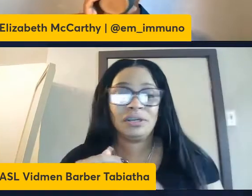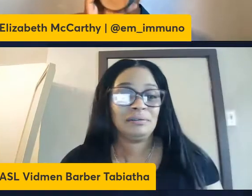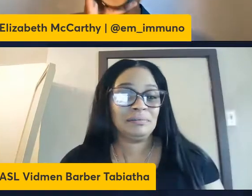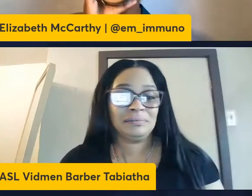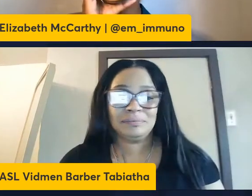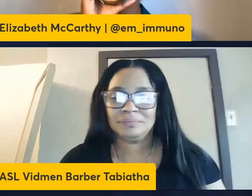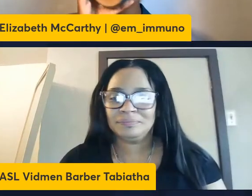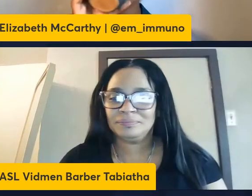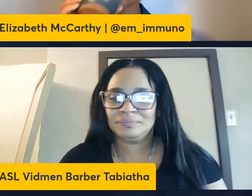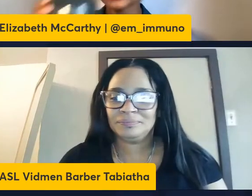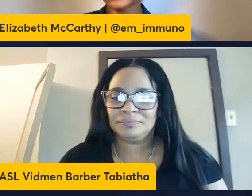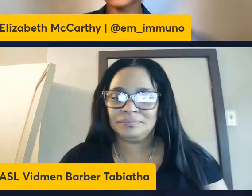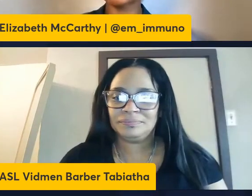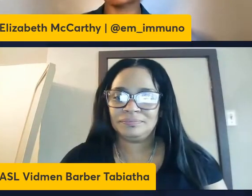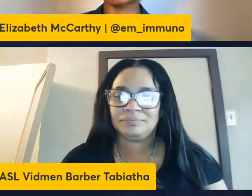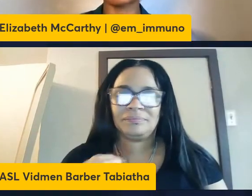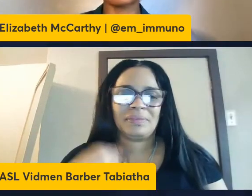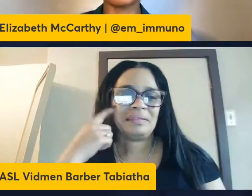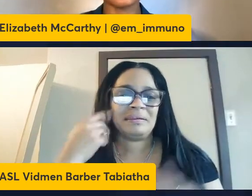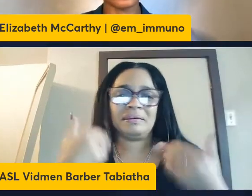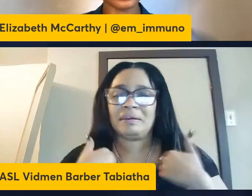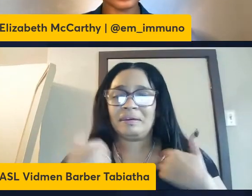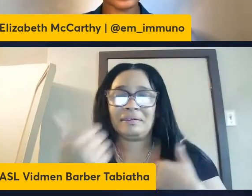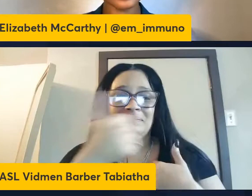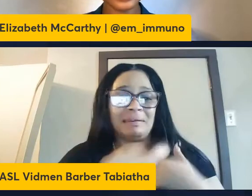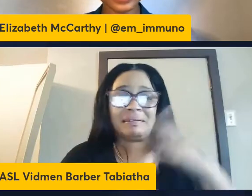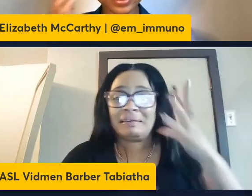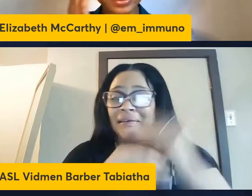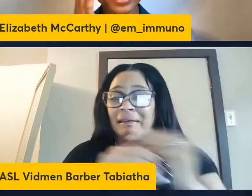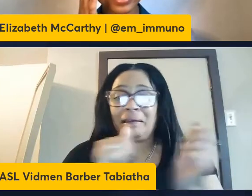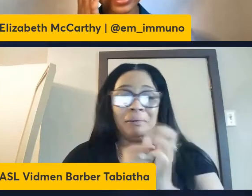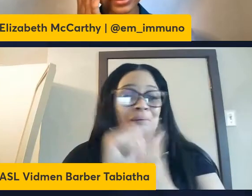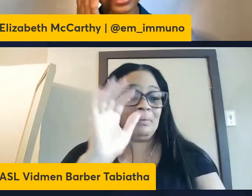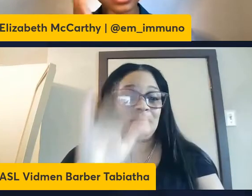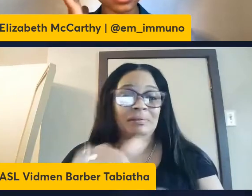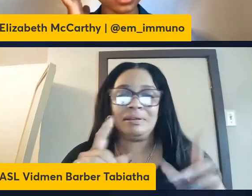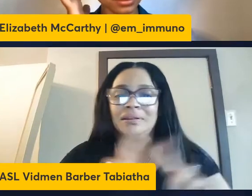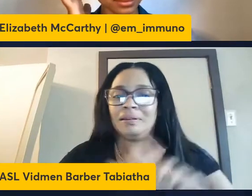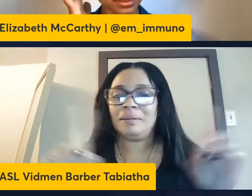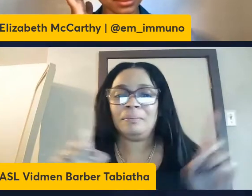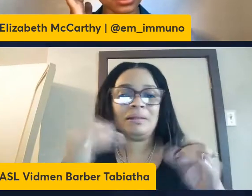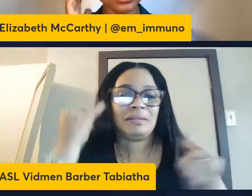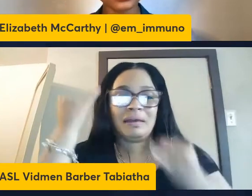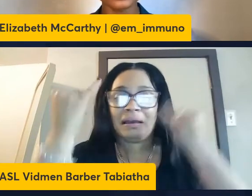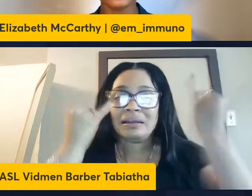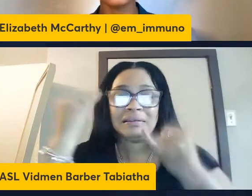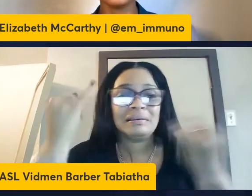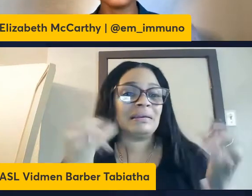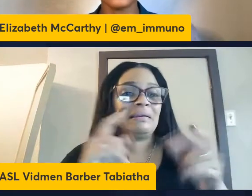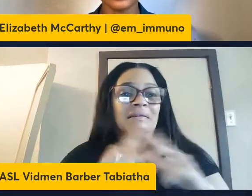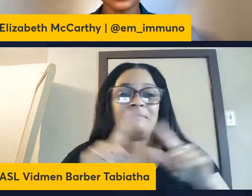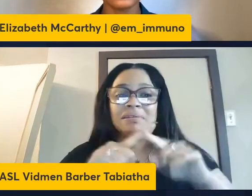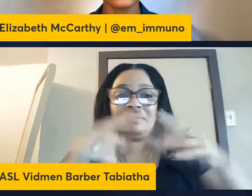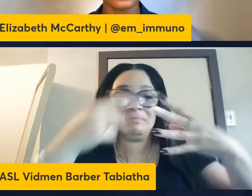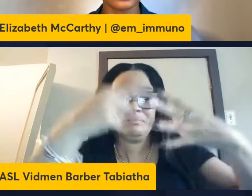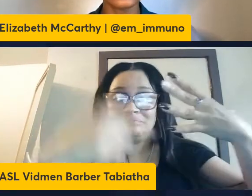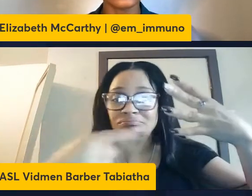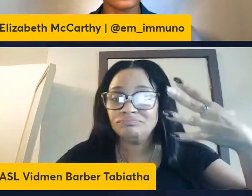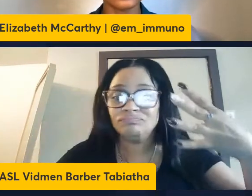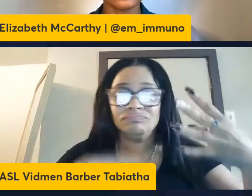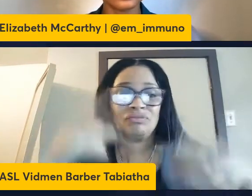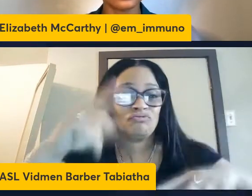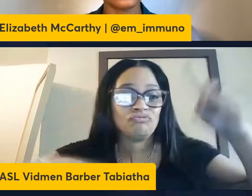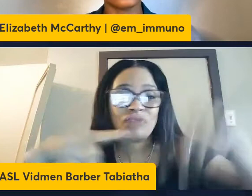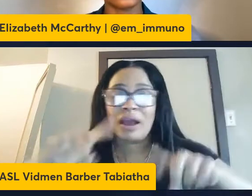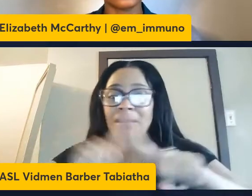Simone was saying. I think I don't have, anything to add to that. I think, the idea of the umbrella, the idea of the spectrum, and some